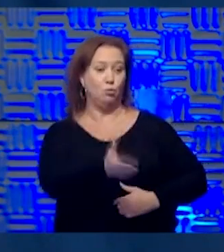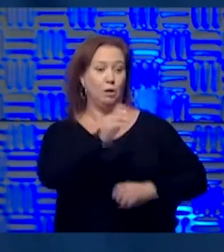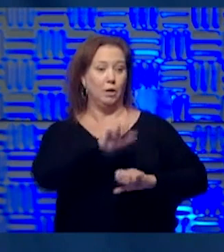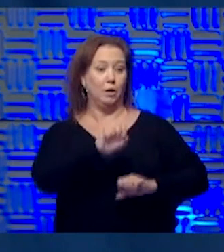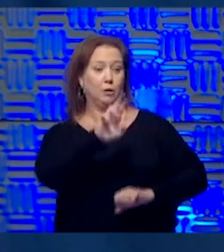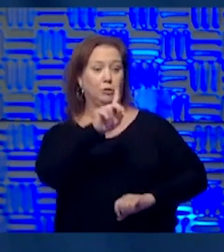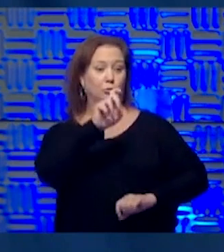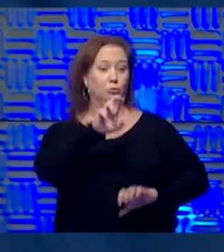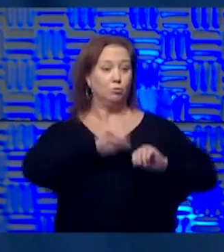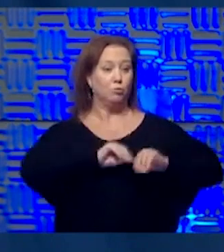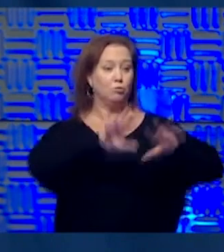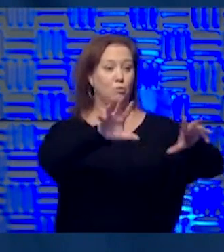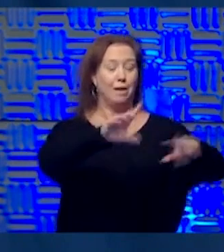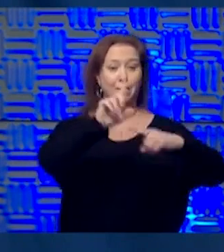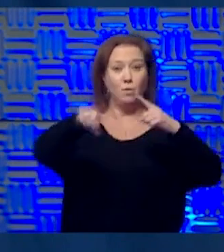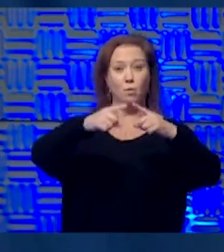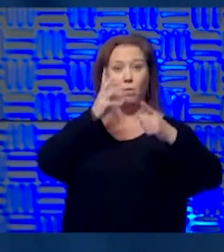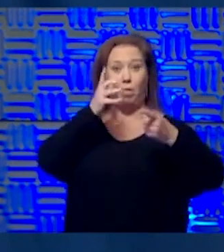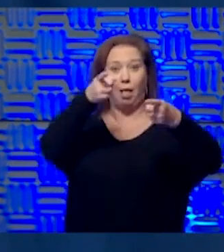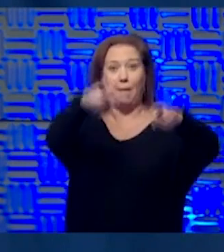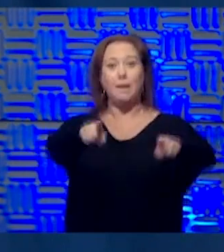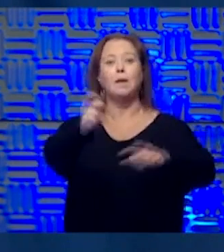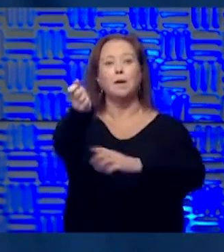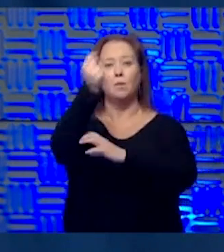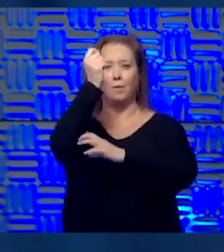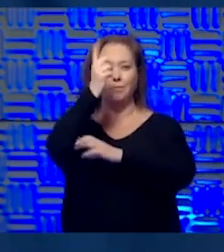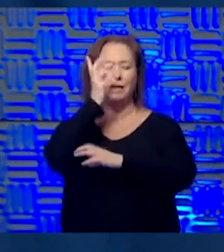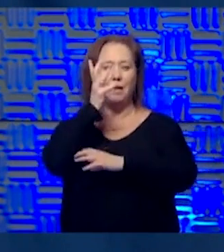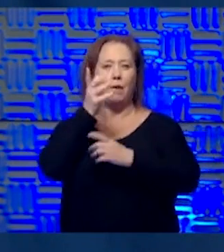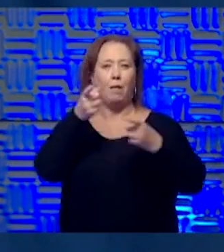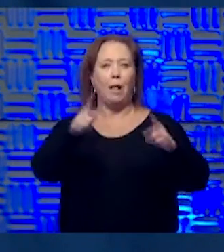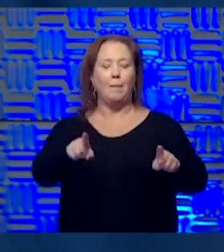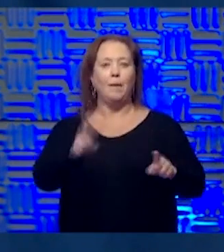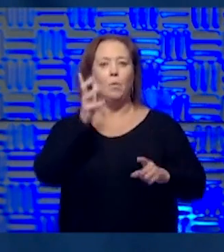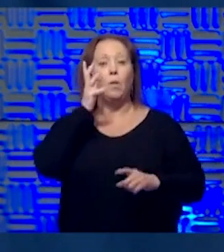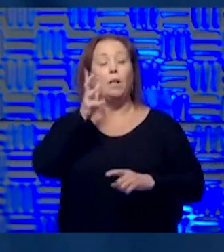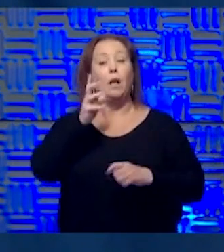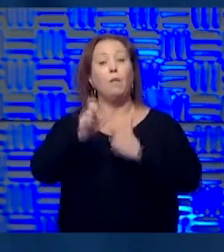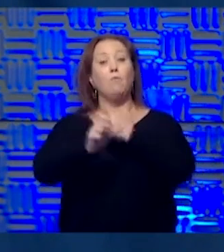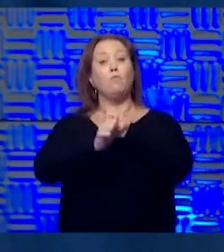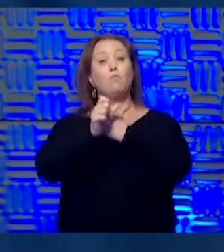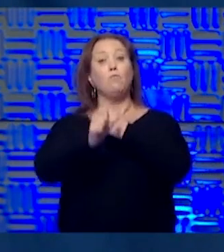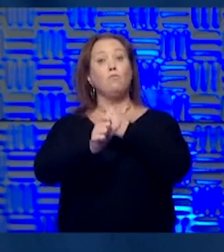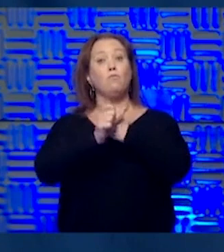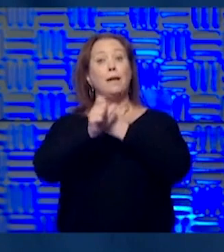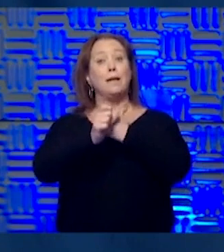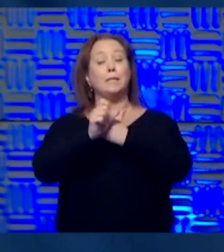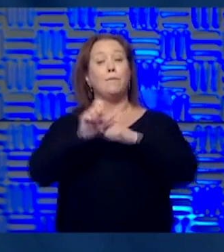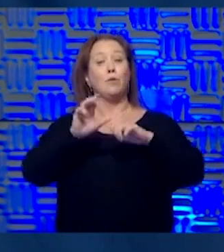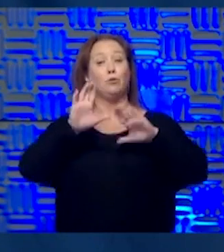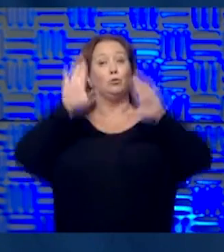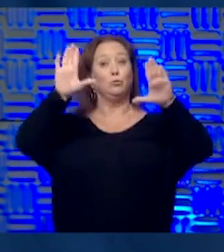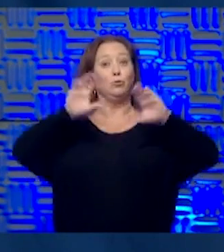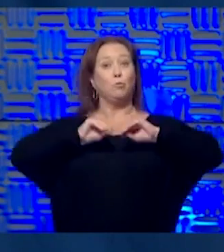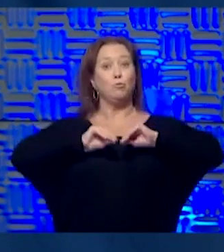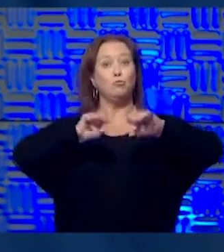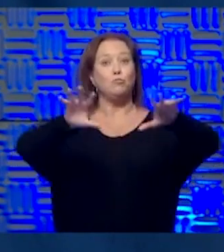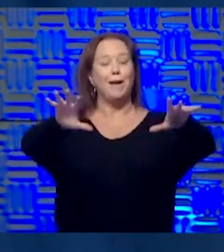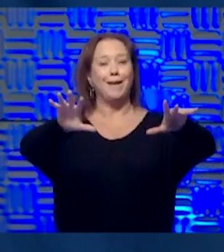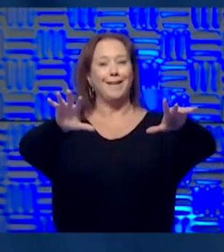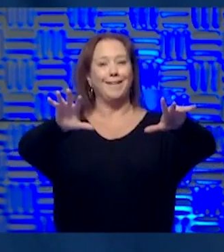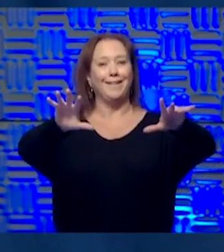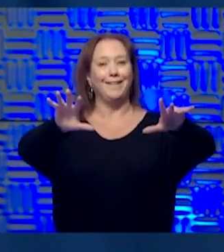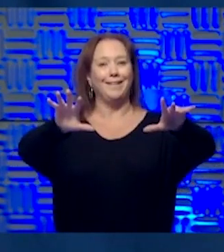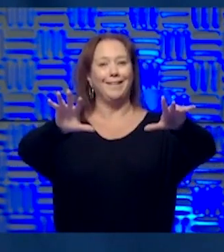super spreading event going to occur, but we understand they occur. What are the biggest risk factors for super spreading events? It's